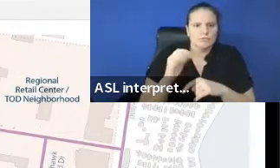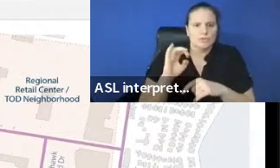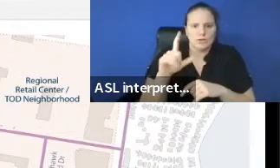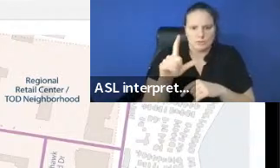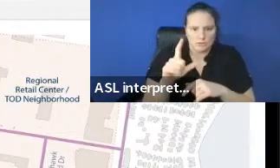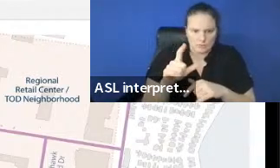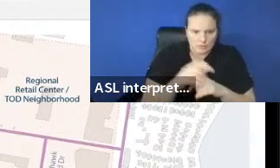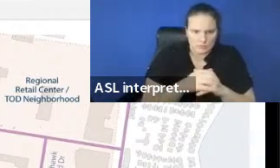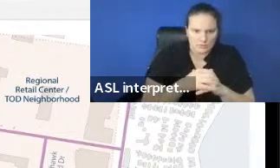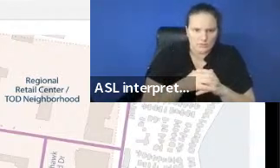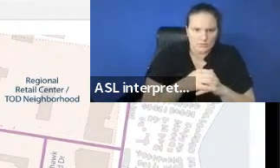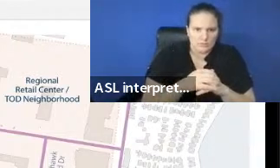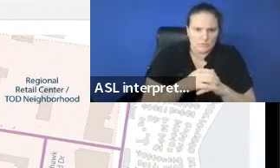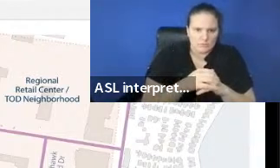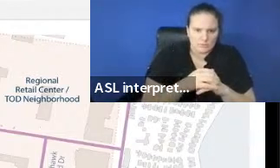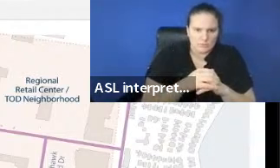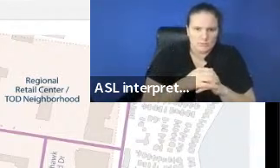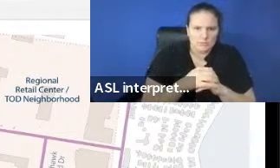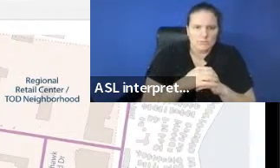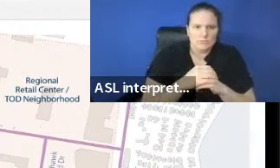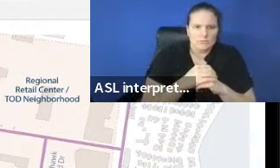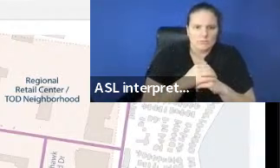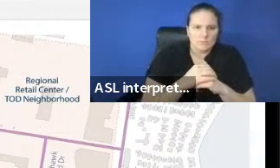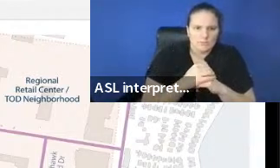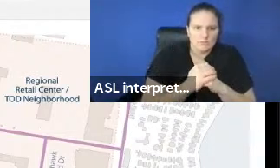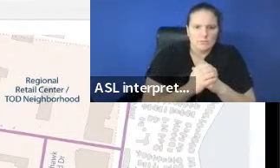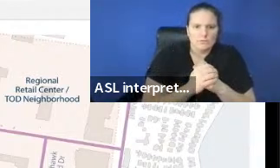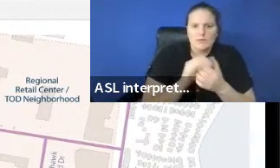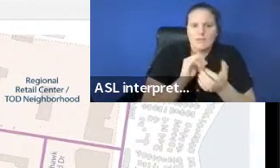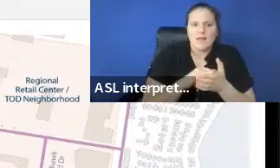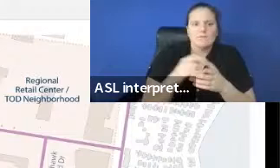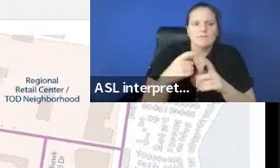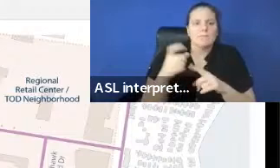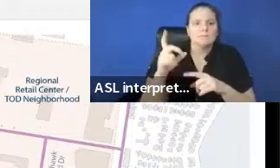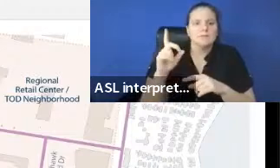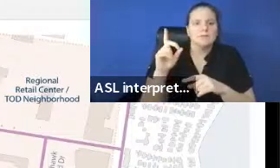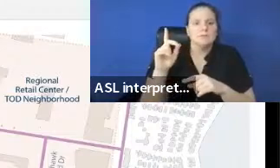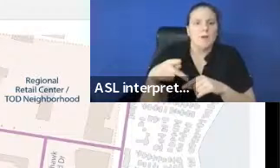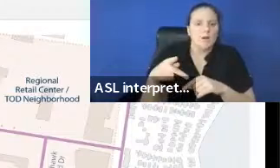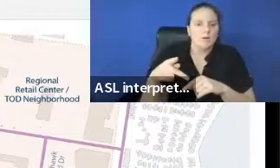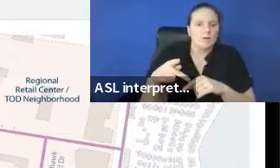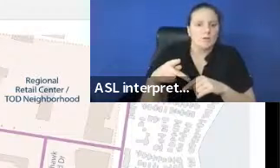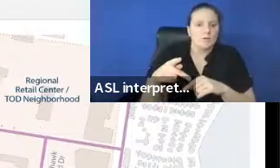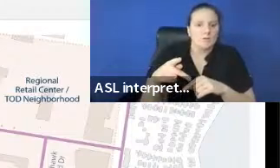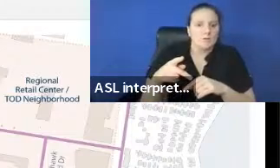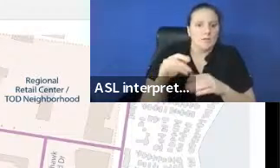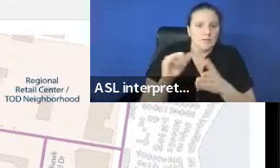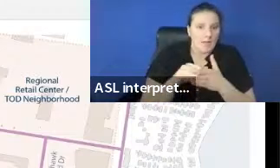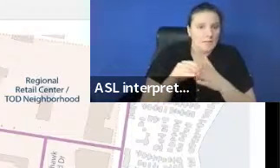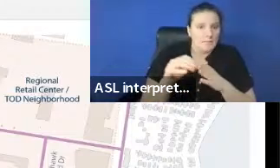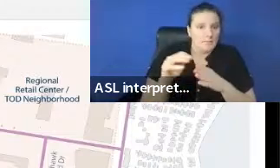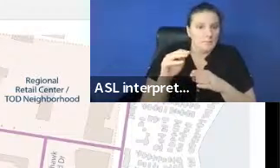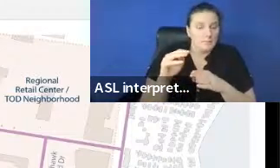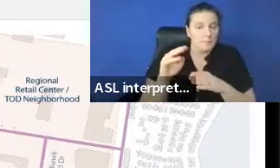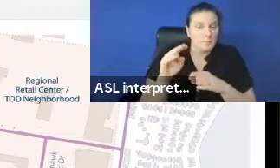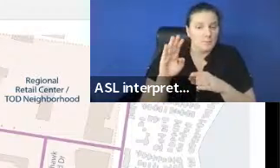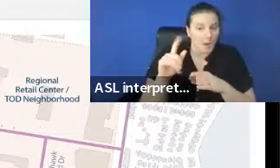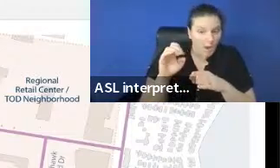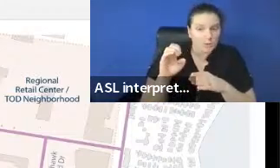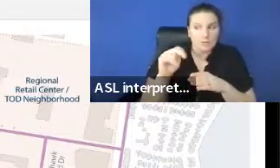with the traffic from Delta Park. So that bottleneck will still be